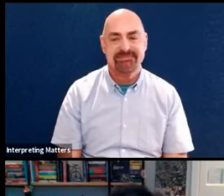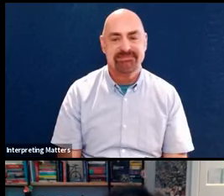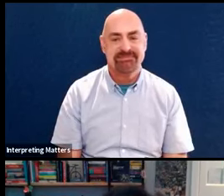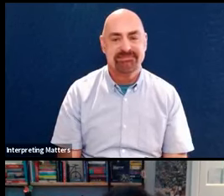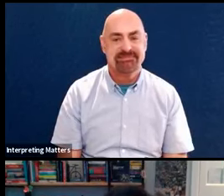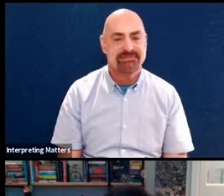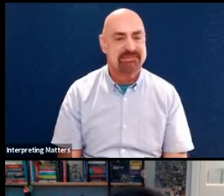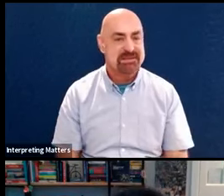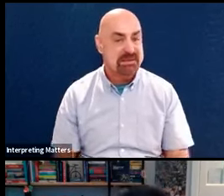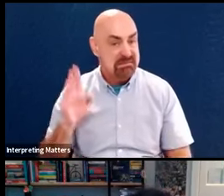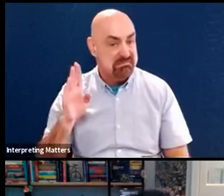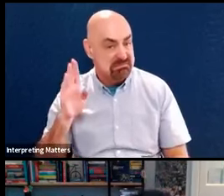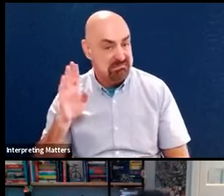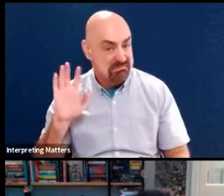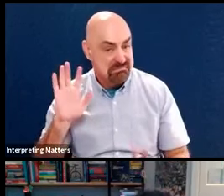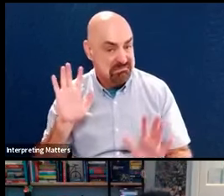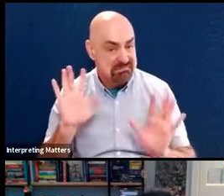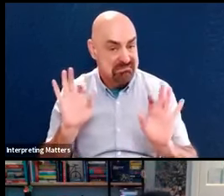Any takers?